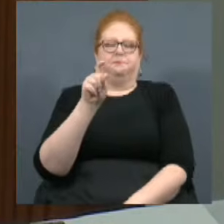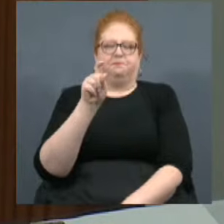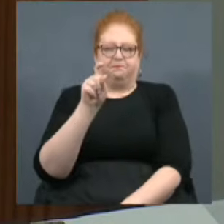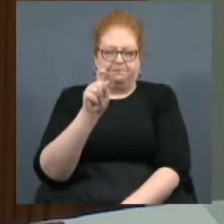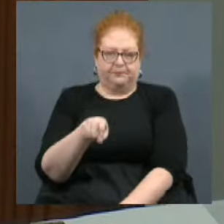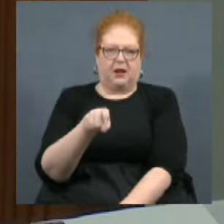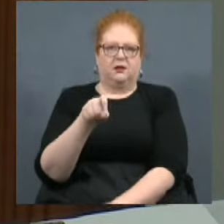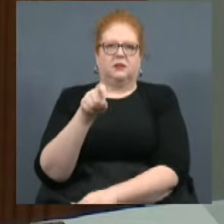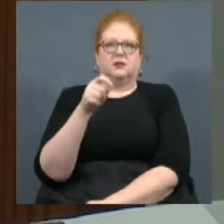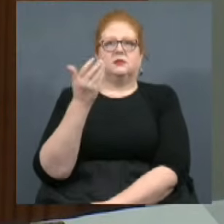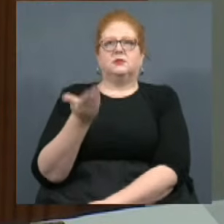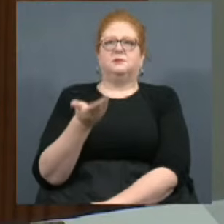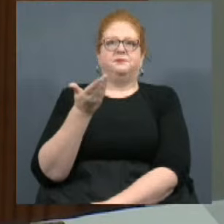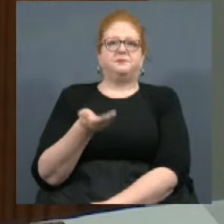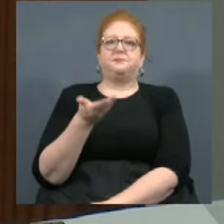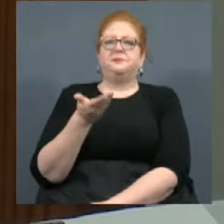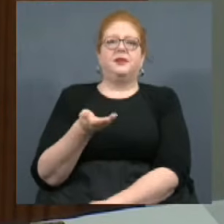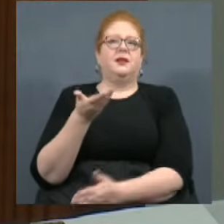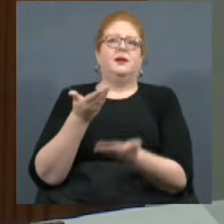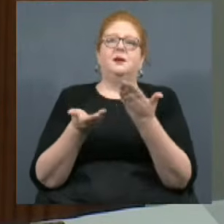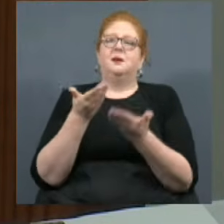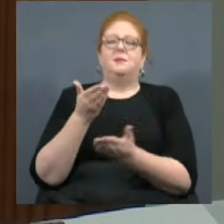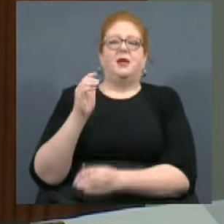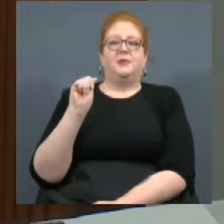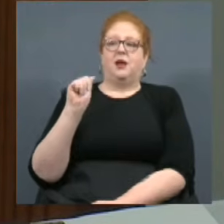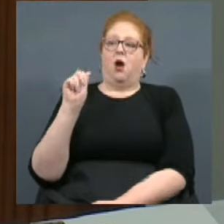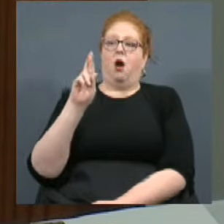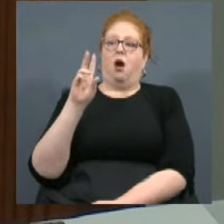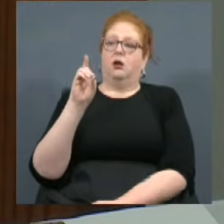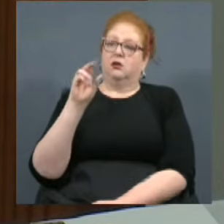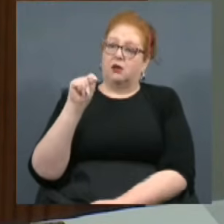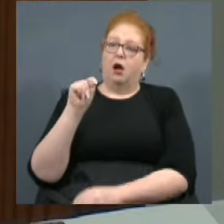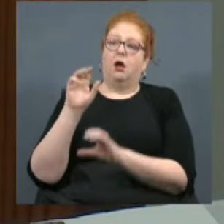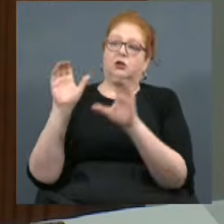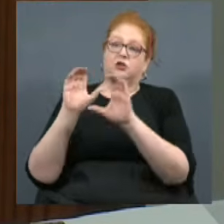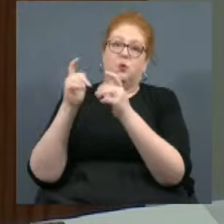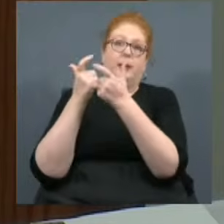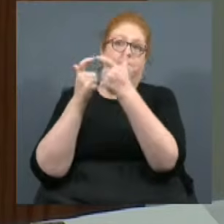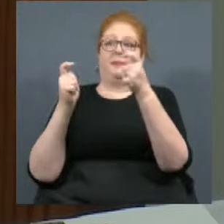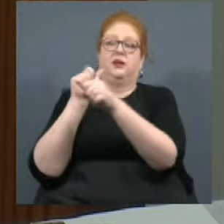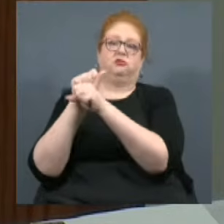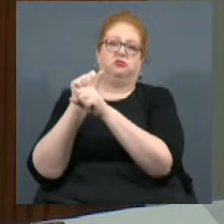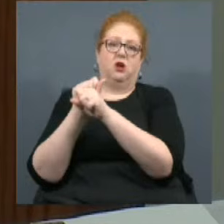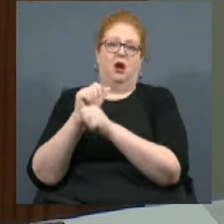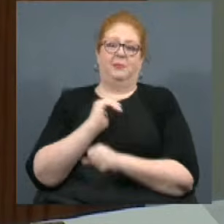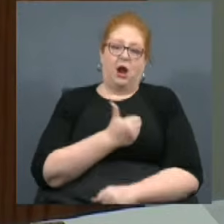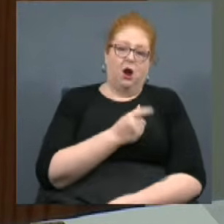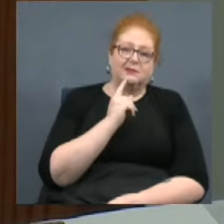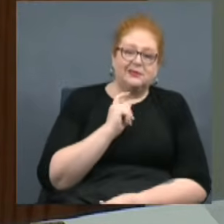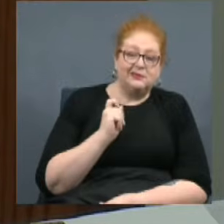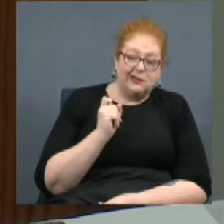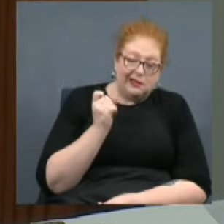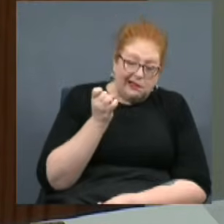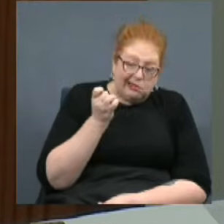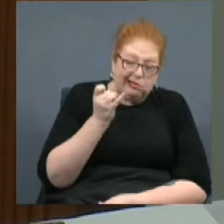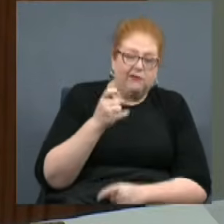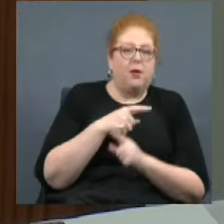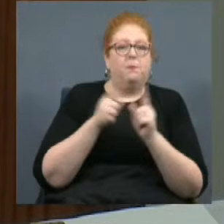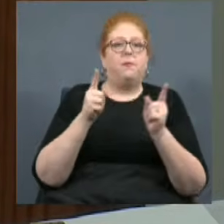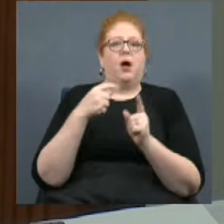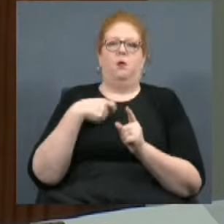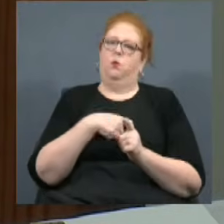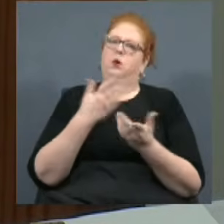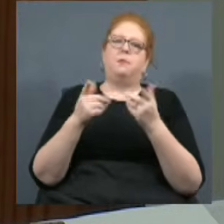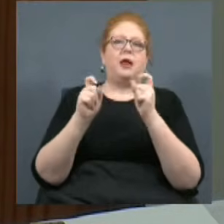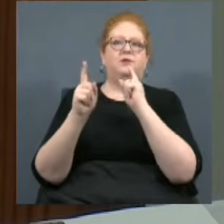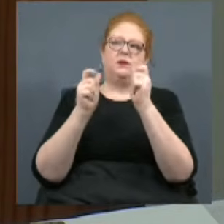me, it's maybe a little hole in what RDOT's doing too. We may need to talk to the governor and the legislature about broadening their scope when it